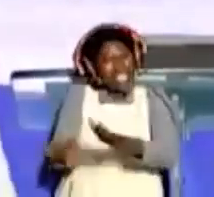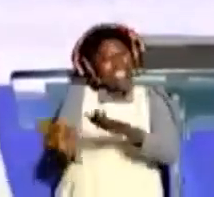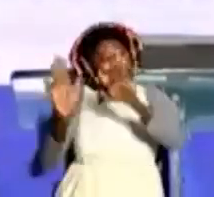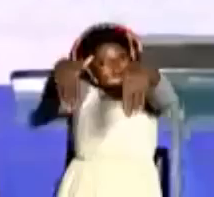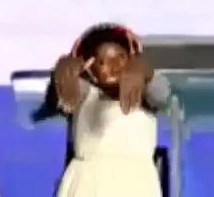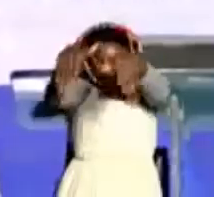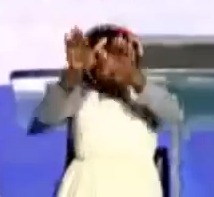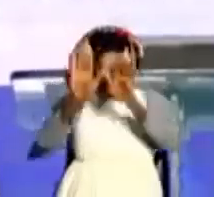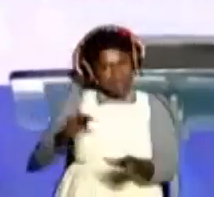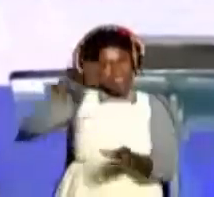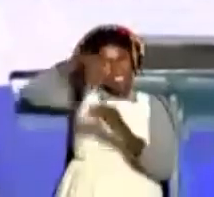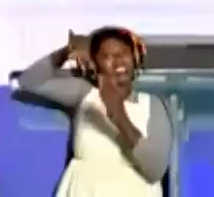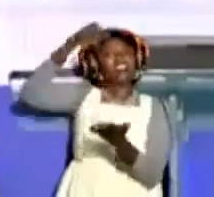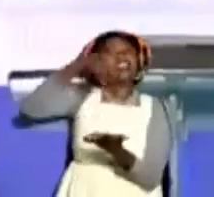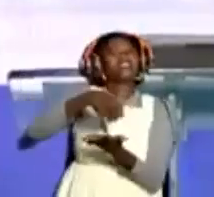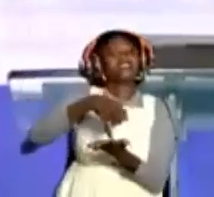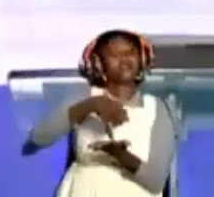it,